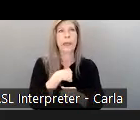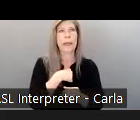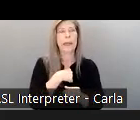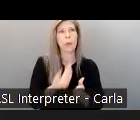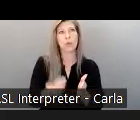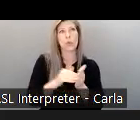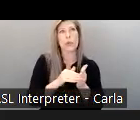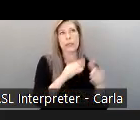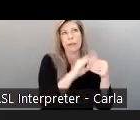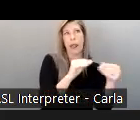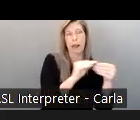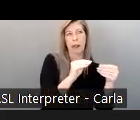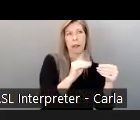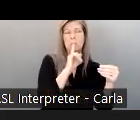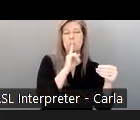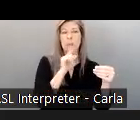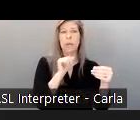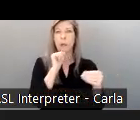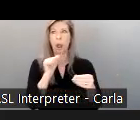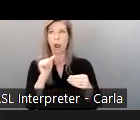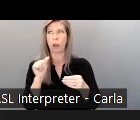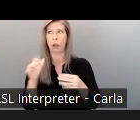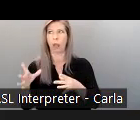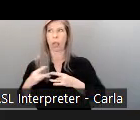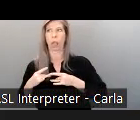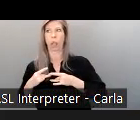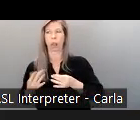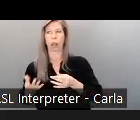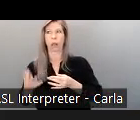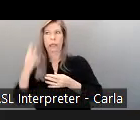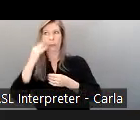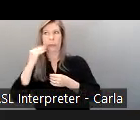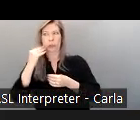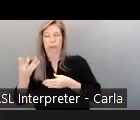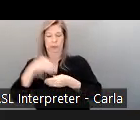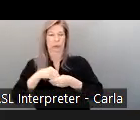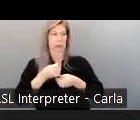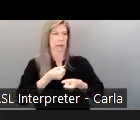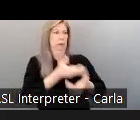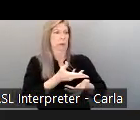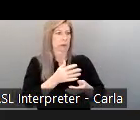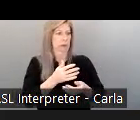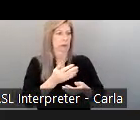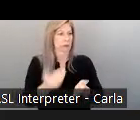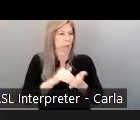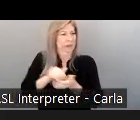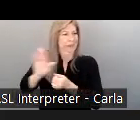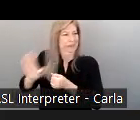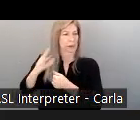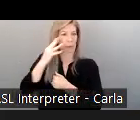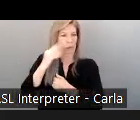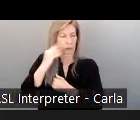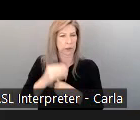retelling, not reliving. So one of the ways of doing this is if